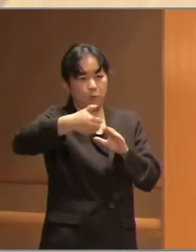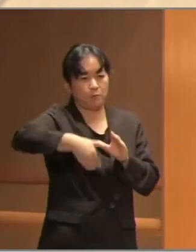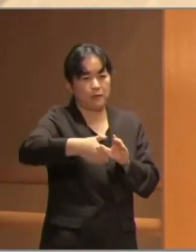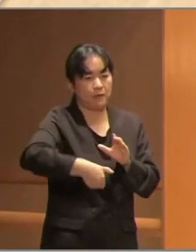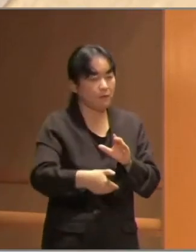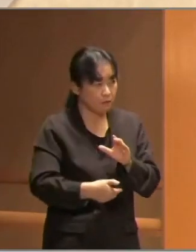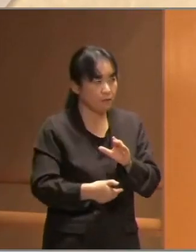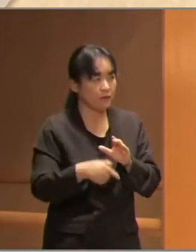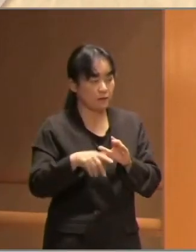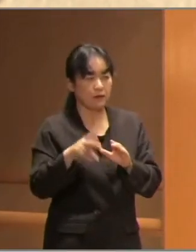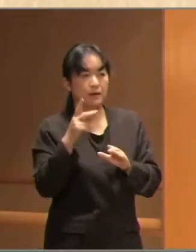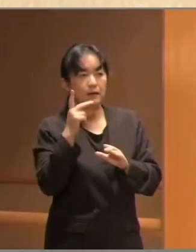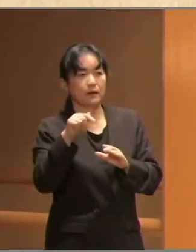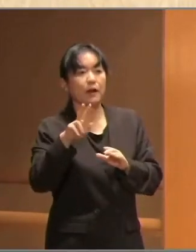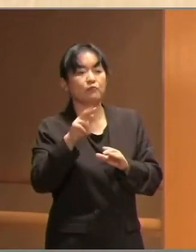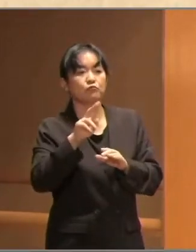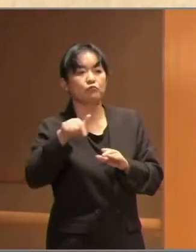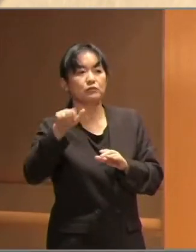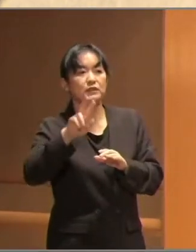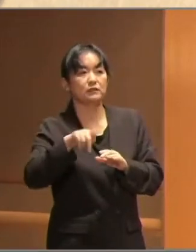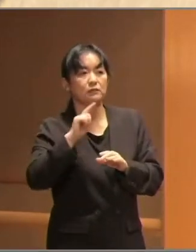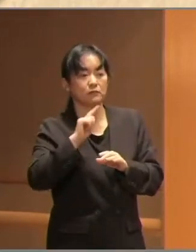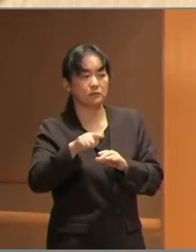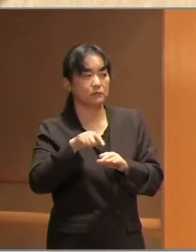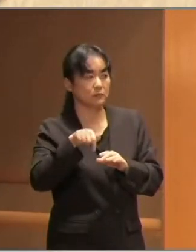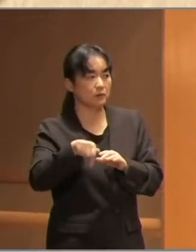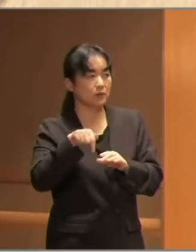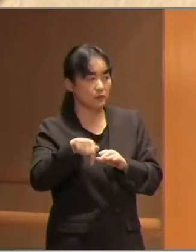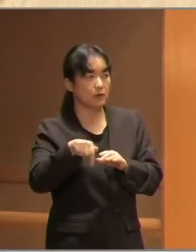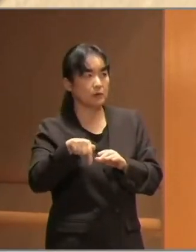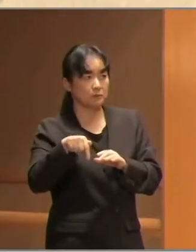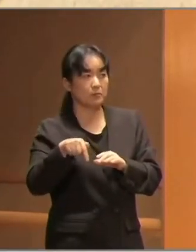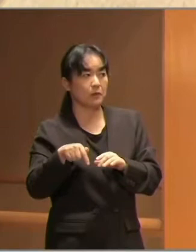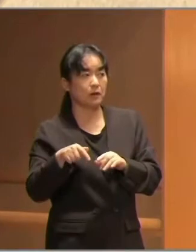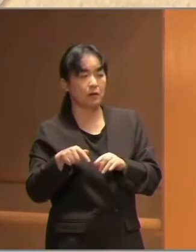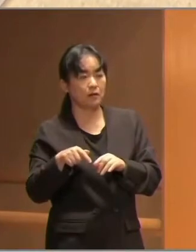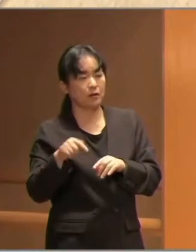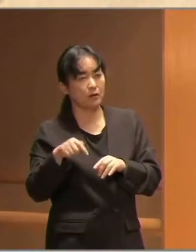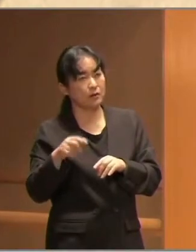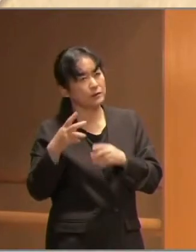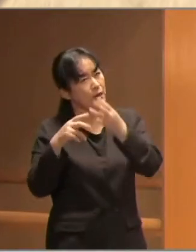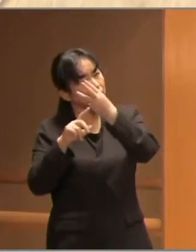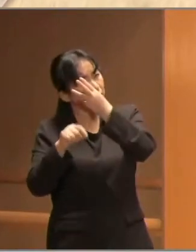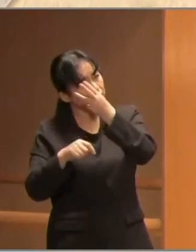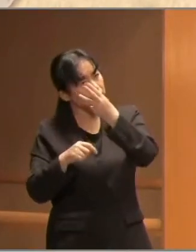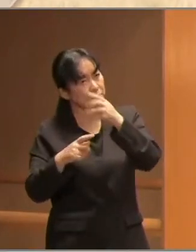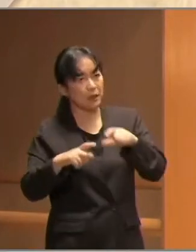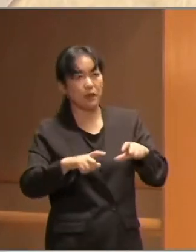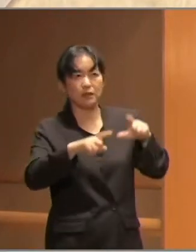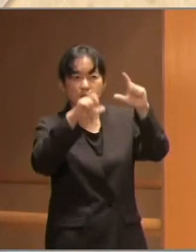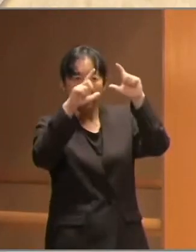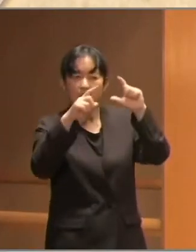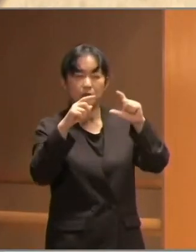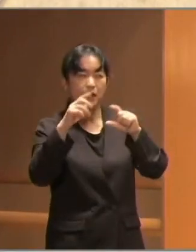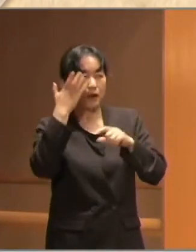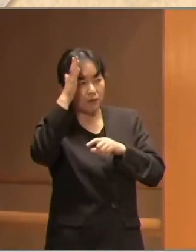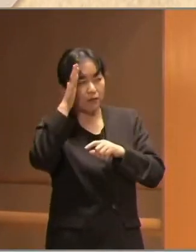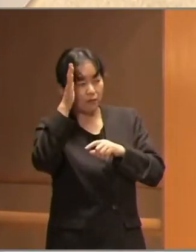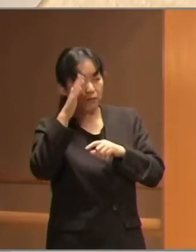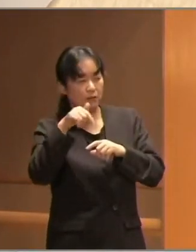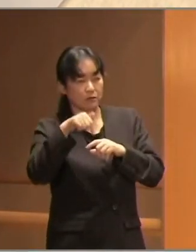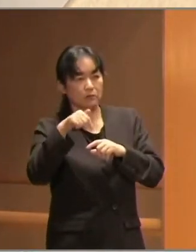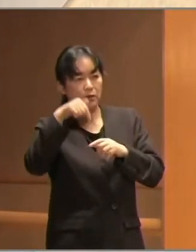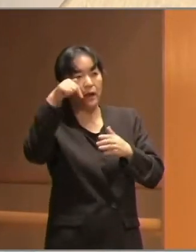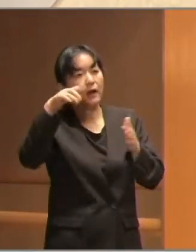snow. We call it kangri in January or February. So the sun is very weak. So